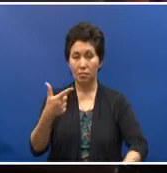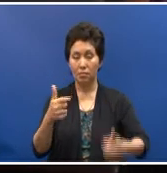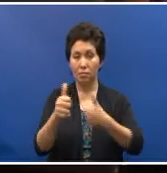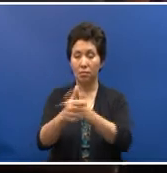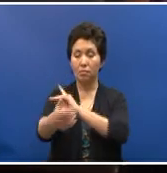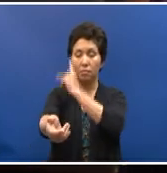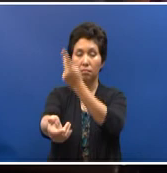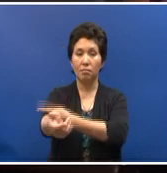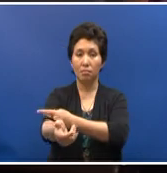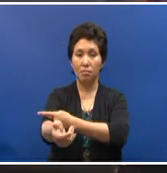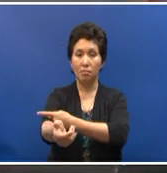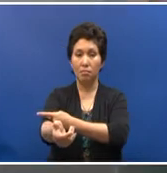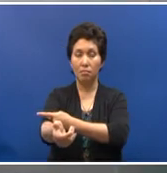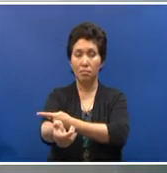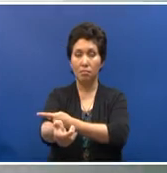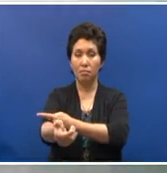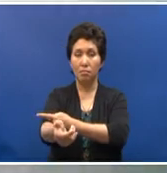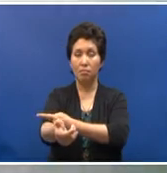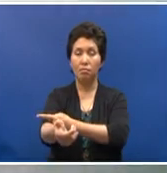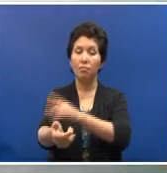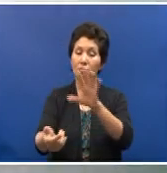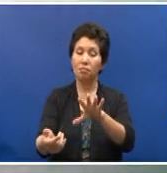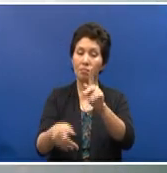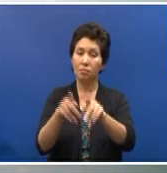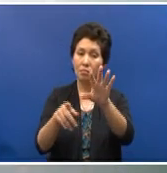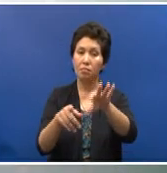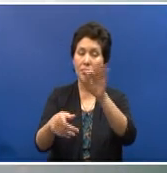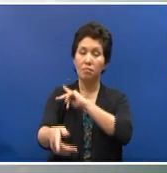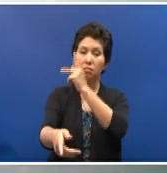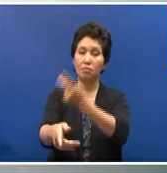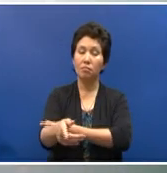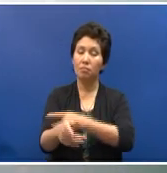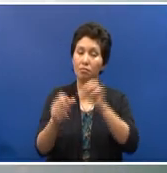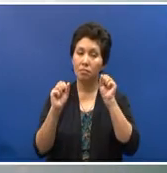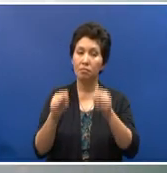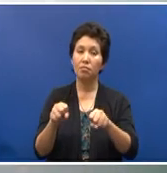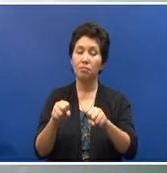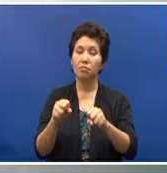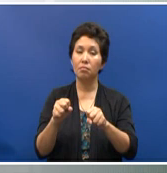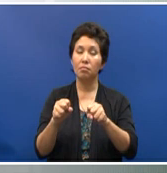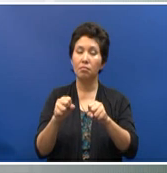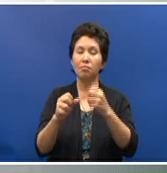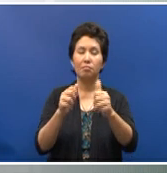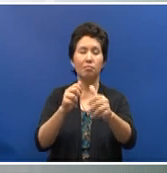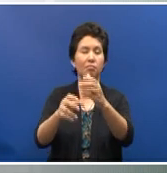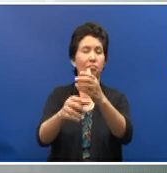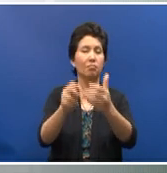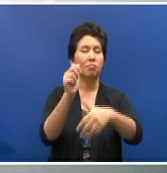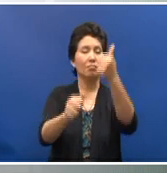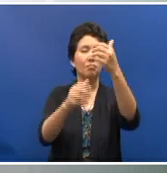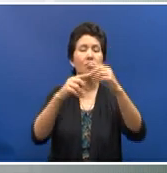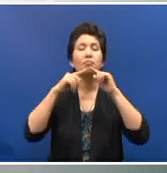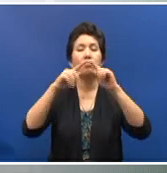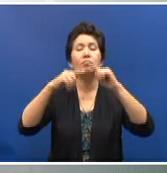to the power. Weber defines power as the ability to achieve success despite